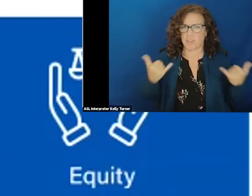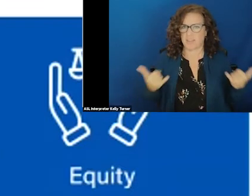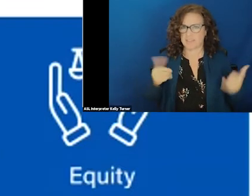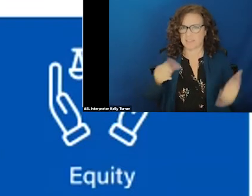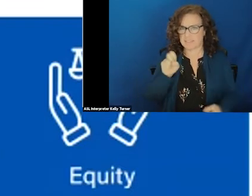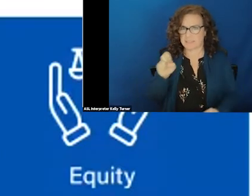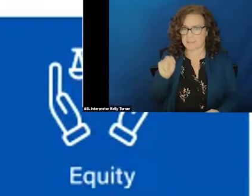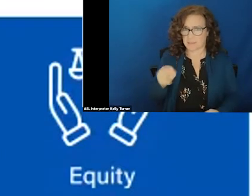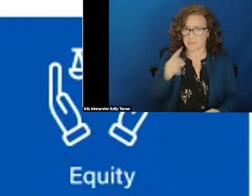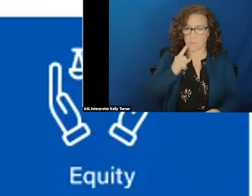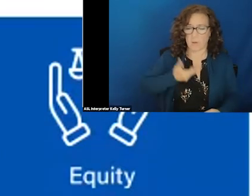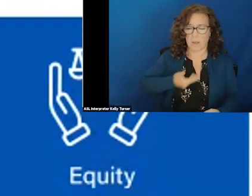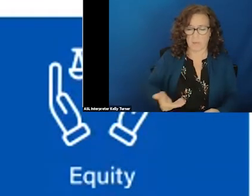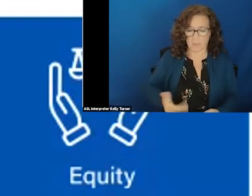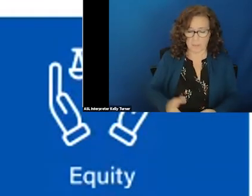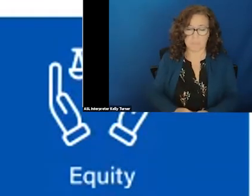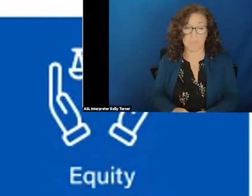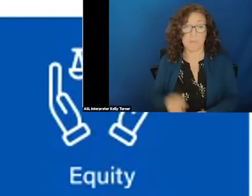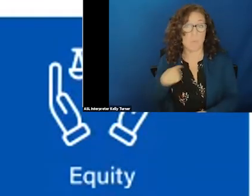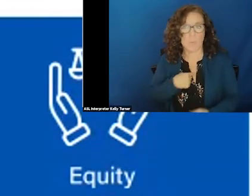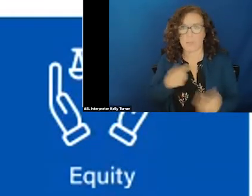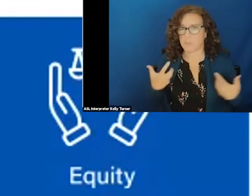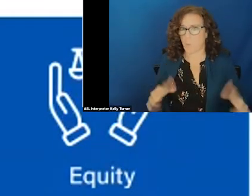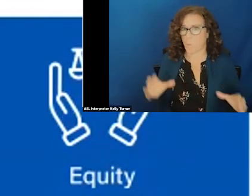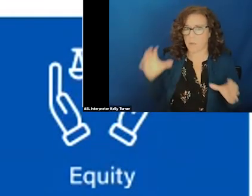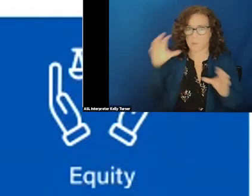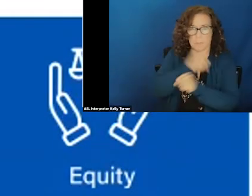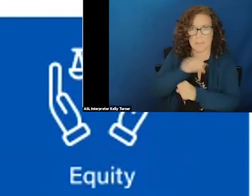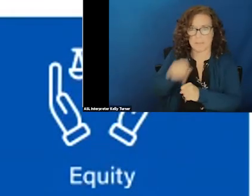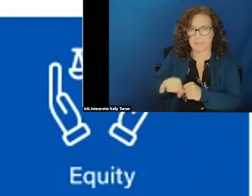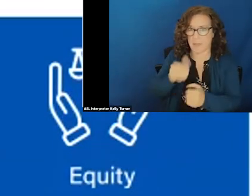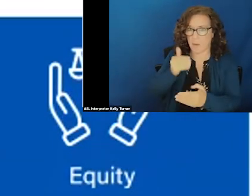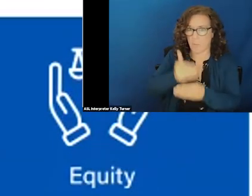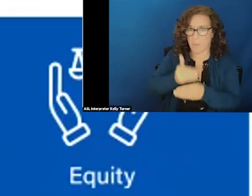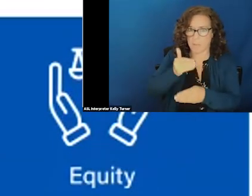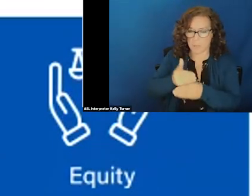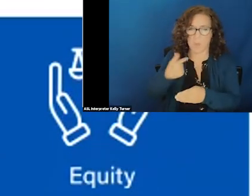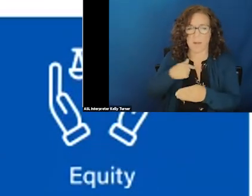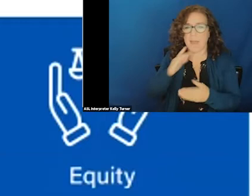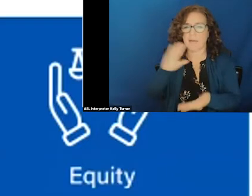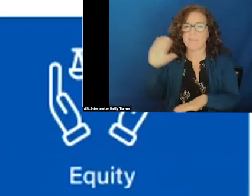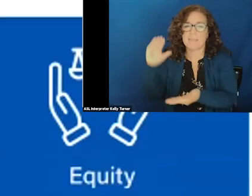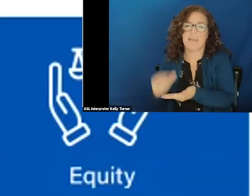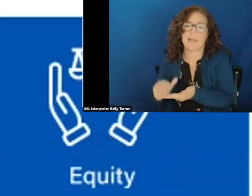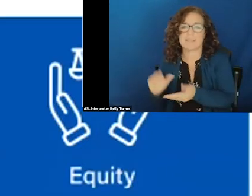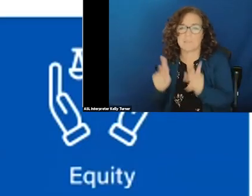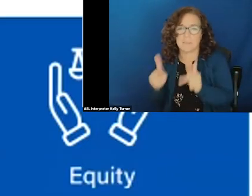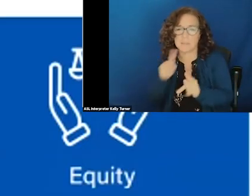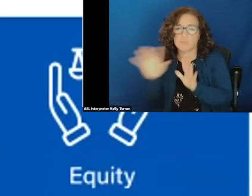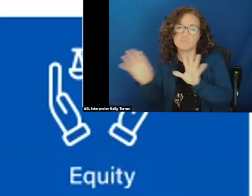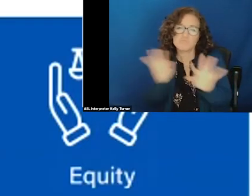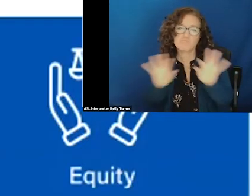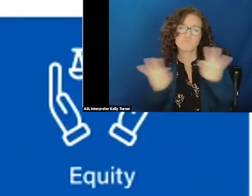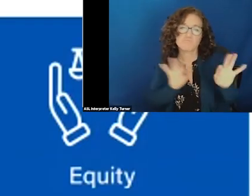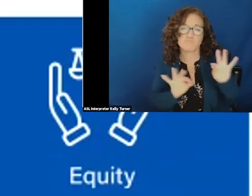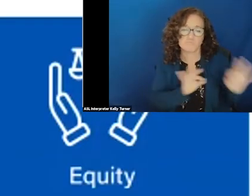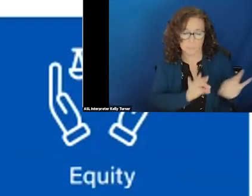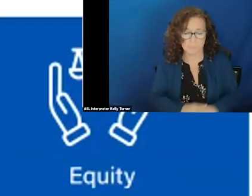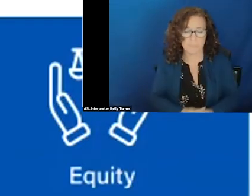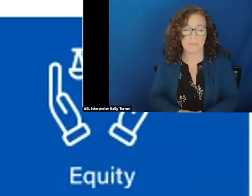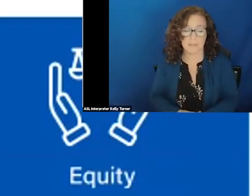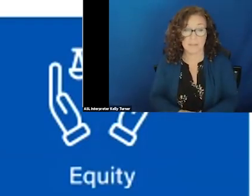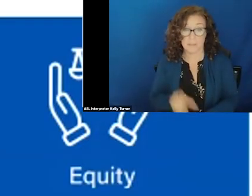In subsequent meetings, you will see that we are planning to increase staffing in other areas of our system that